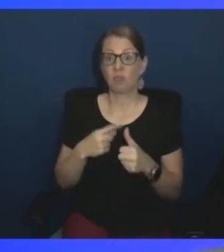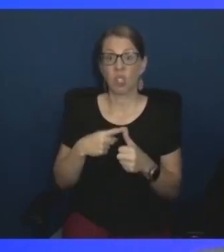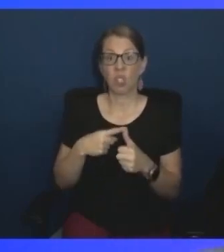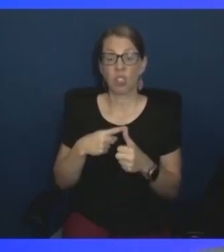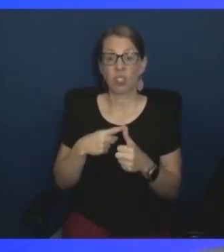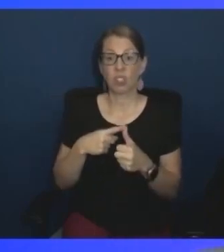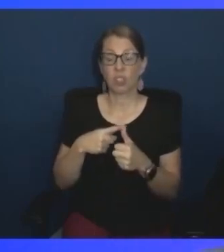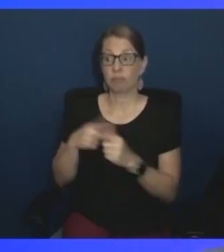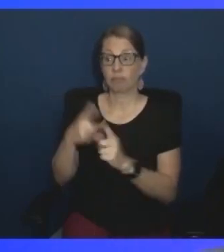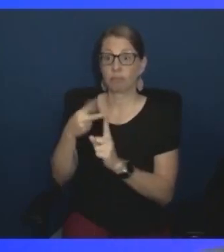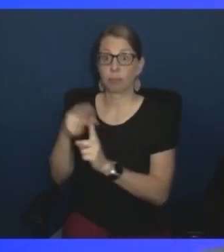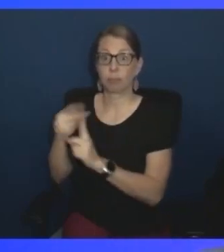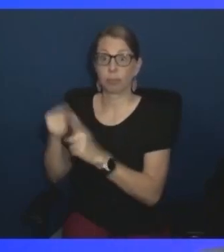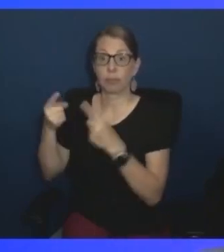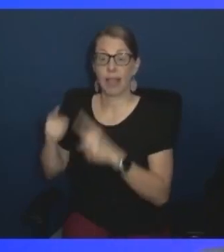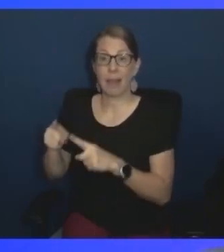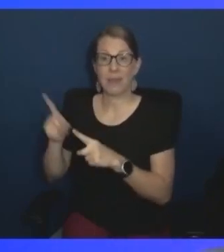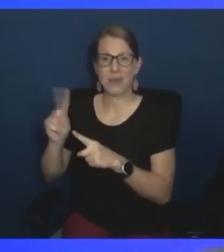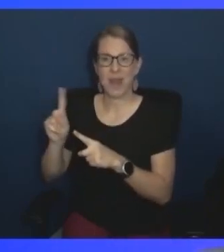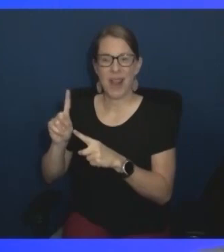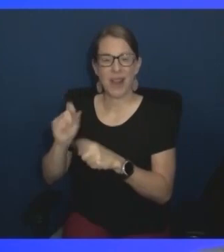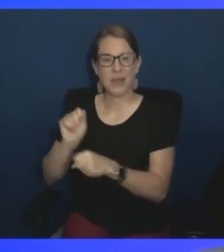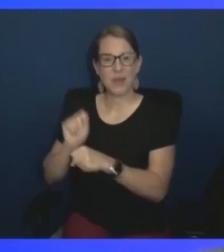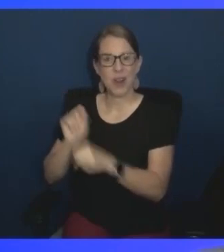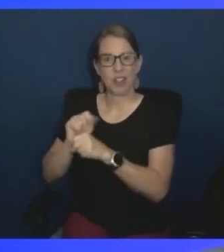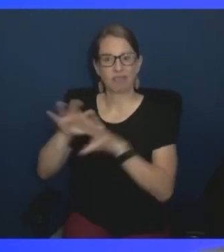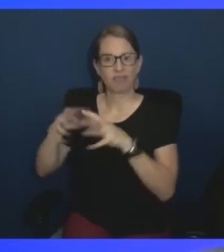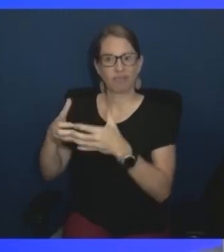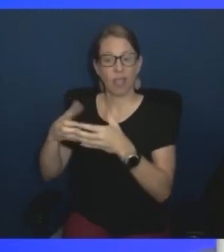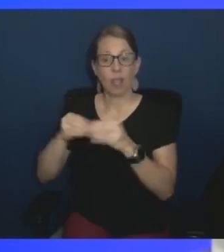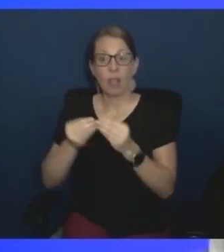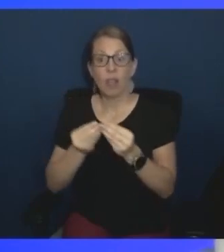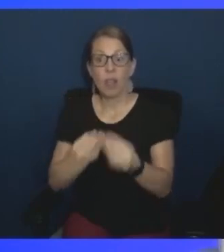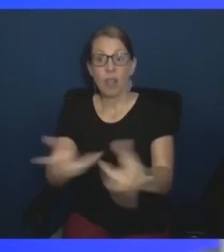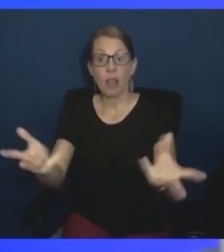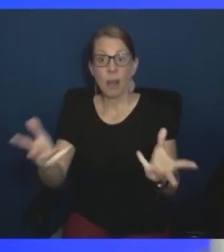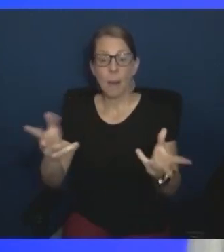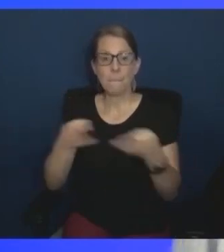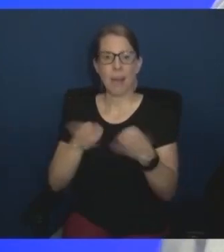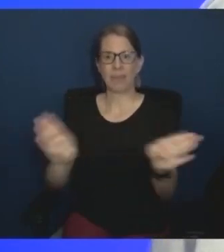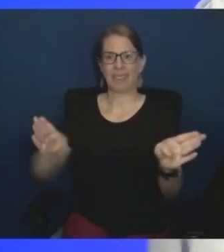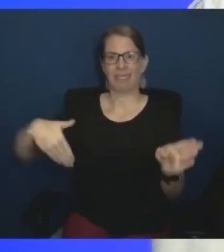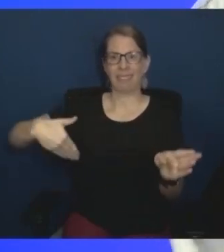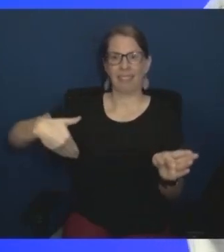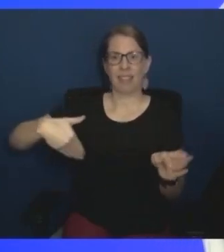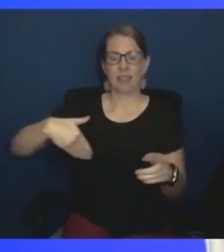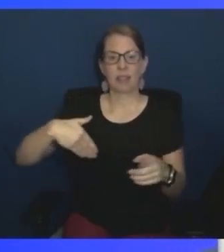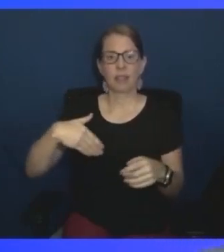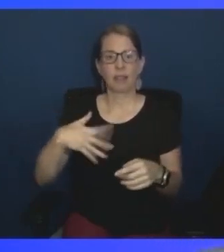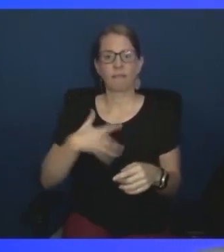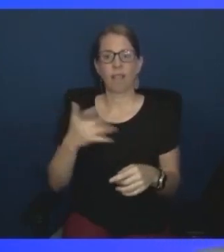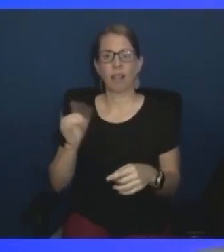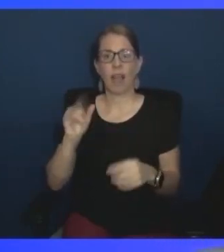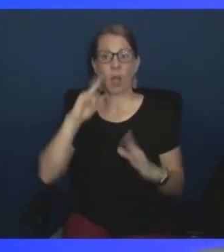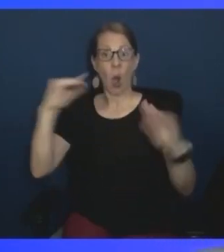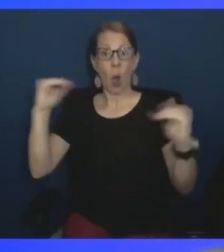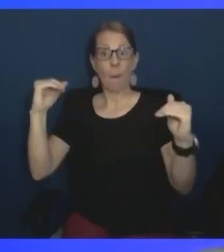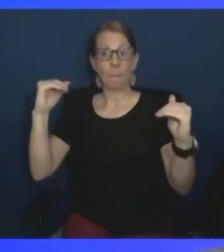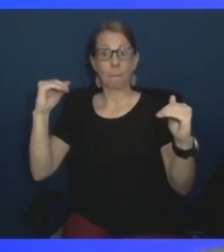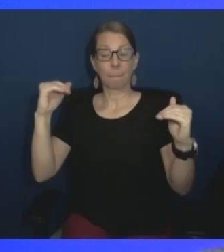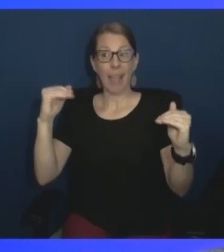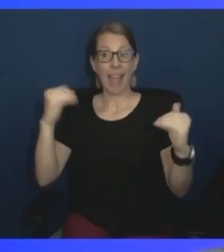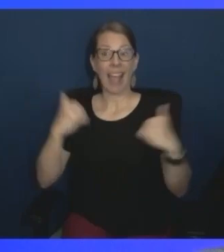the healthcare workforce, but it hadn't rolled out to the public yet, it felt different, right? There felt like there was a lot of hope on the horizon here. And I